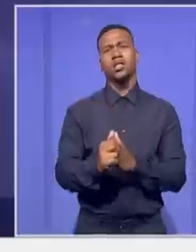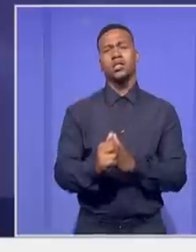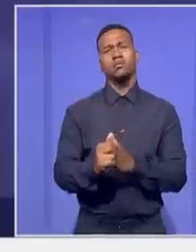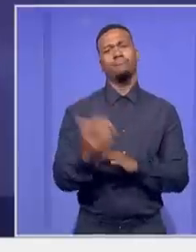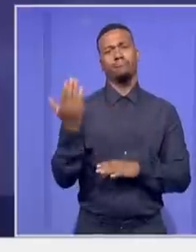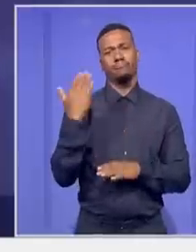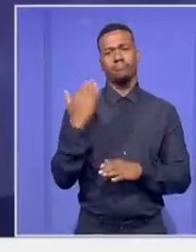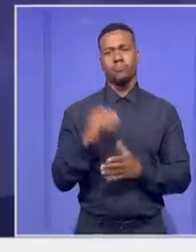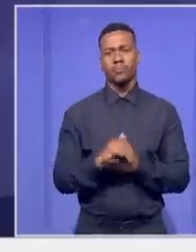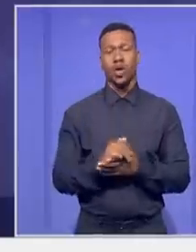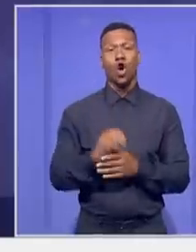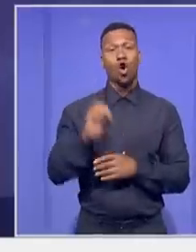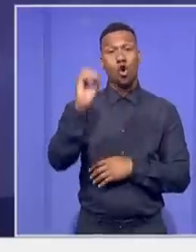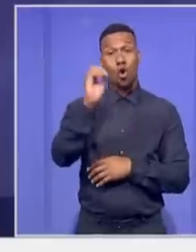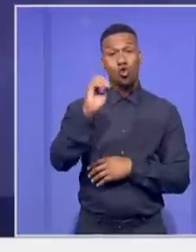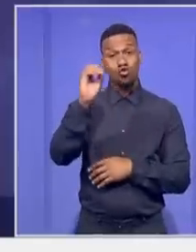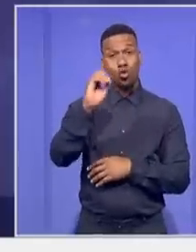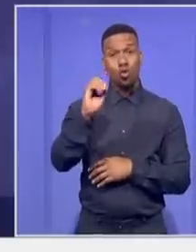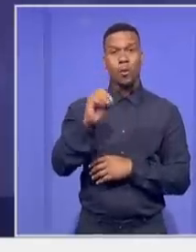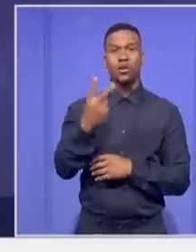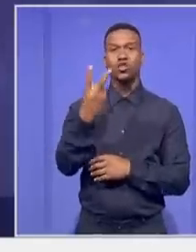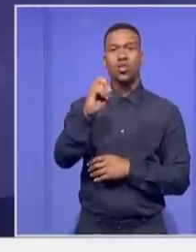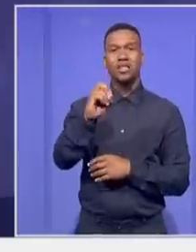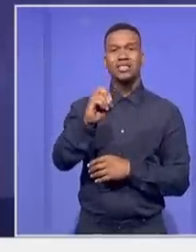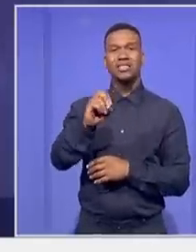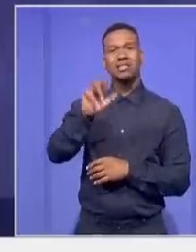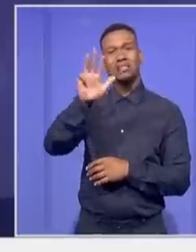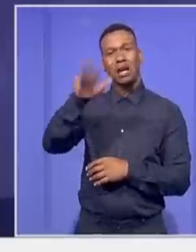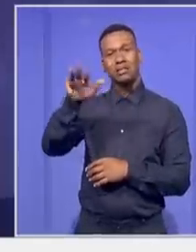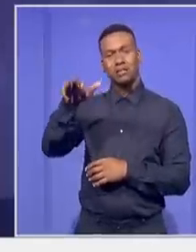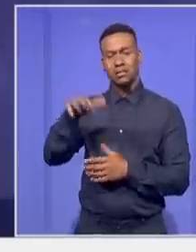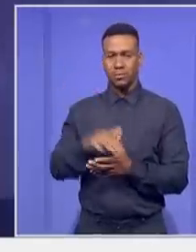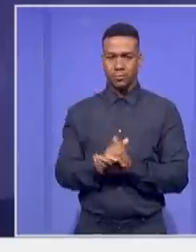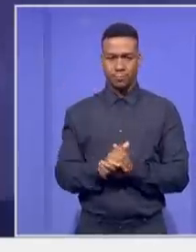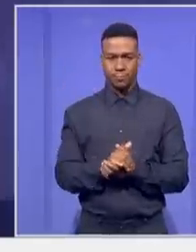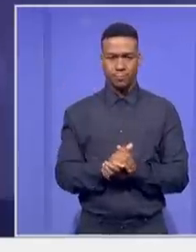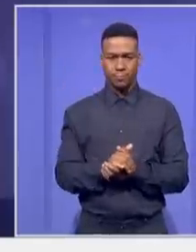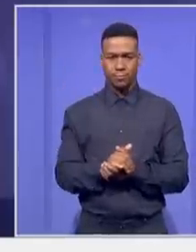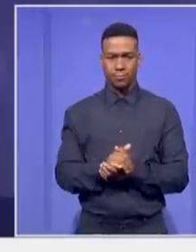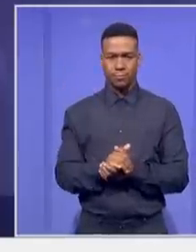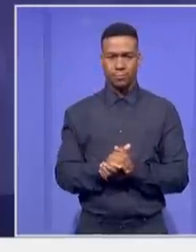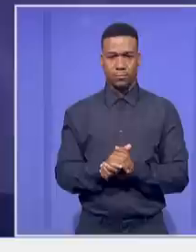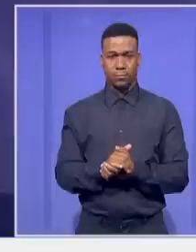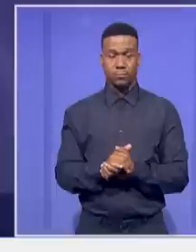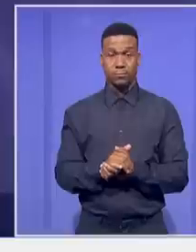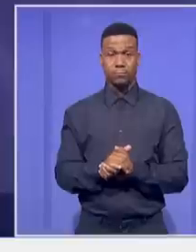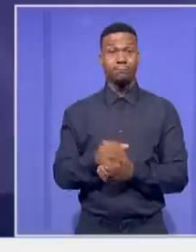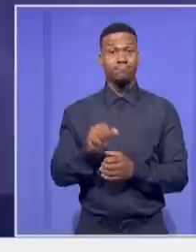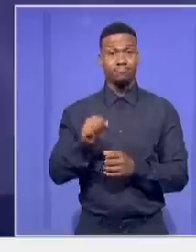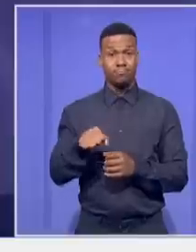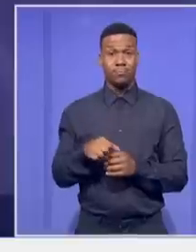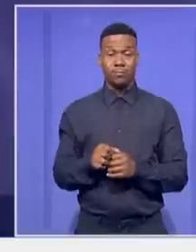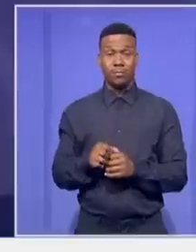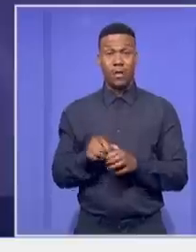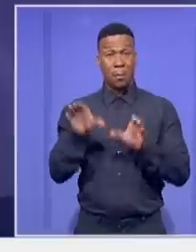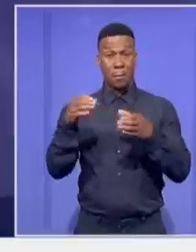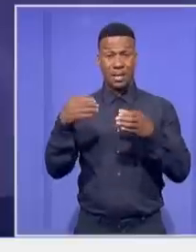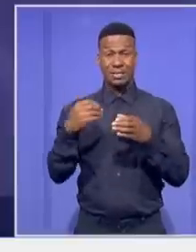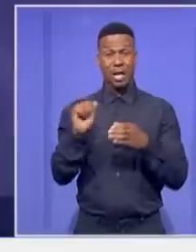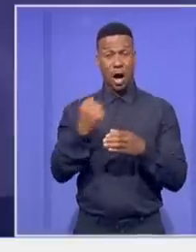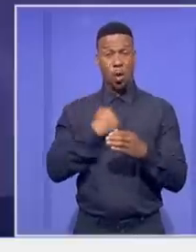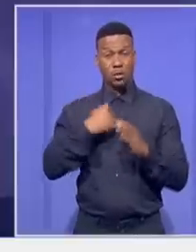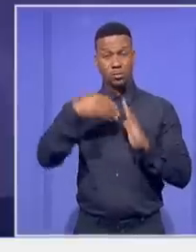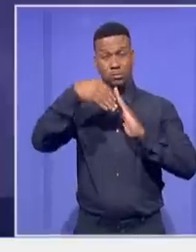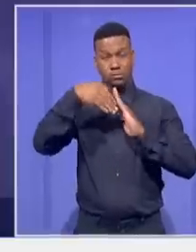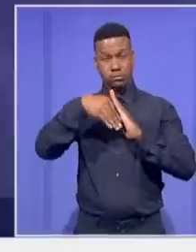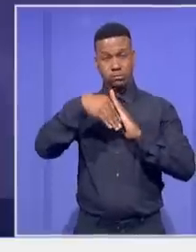in October 2019. It was a party in electoral decline. It was a party that